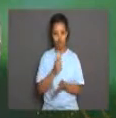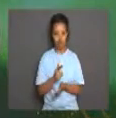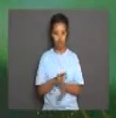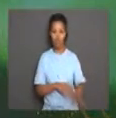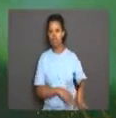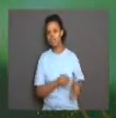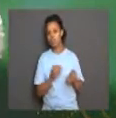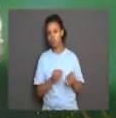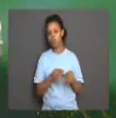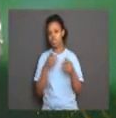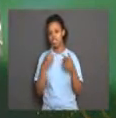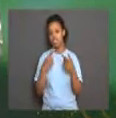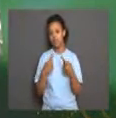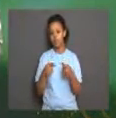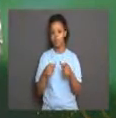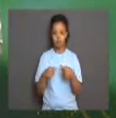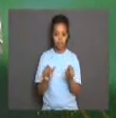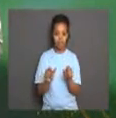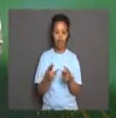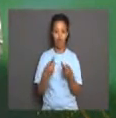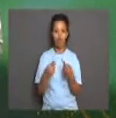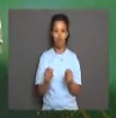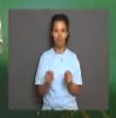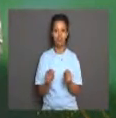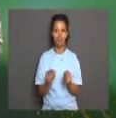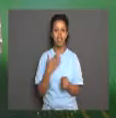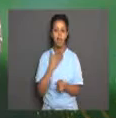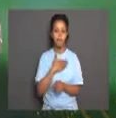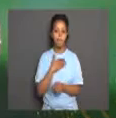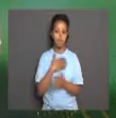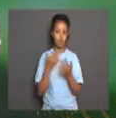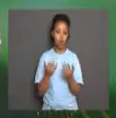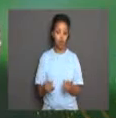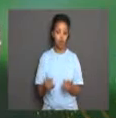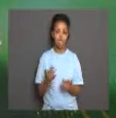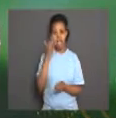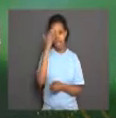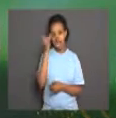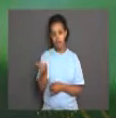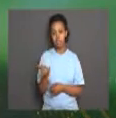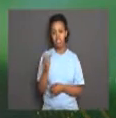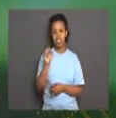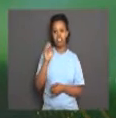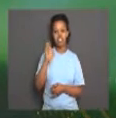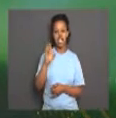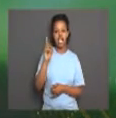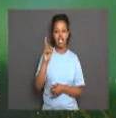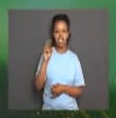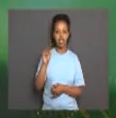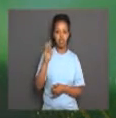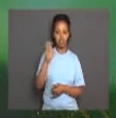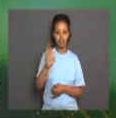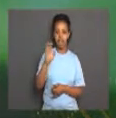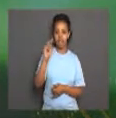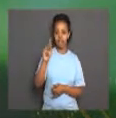Students, for our next activity, can you explain why sedimentation needs to